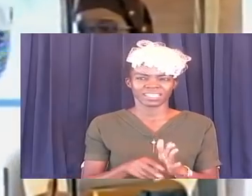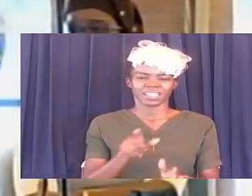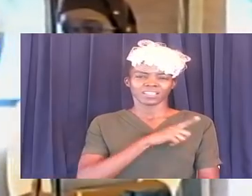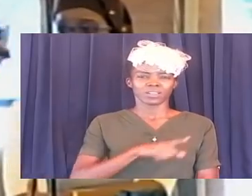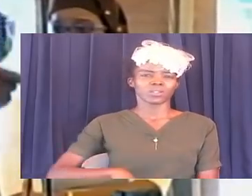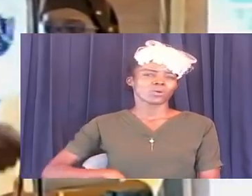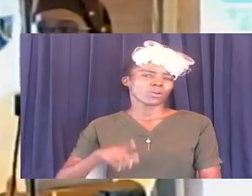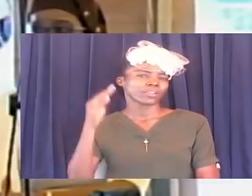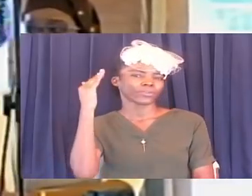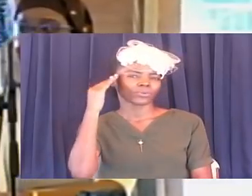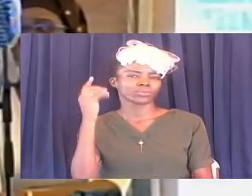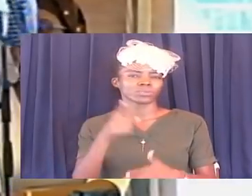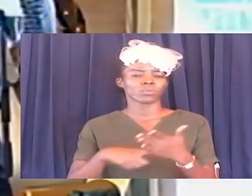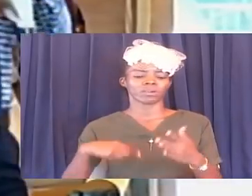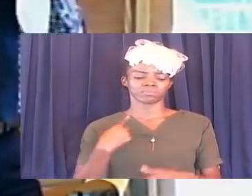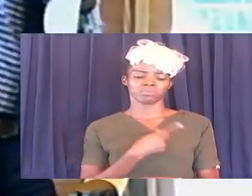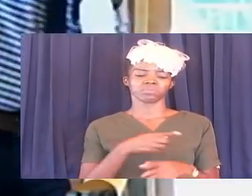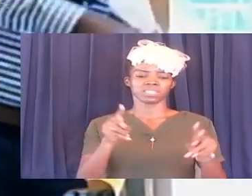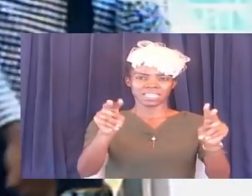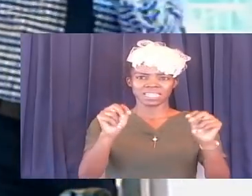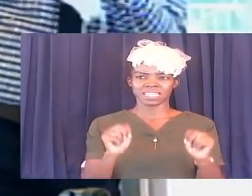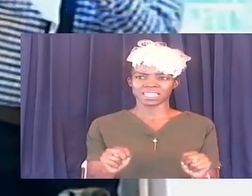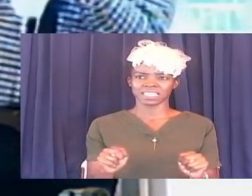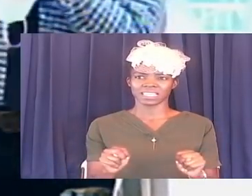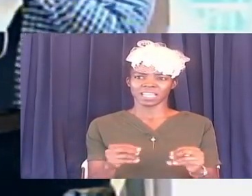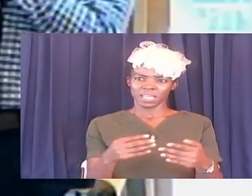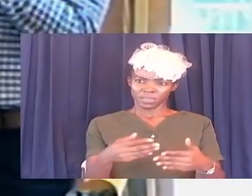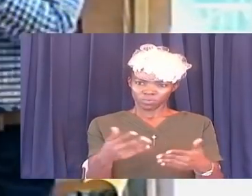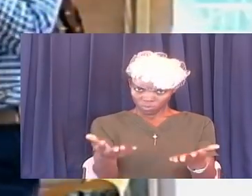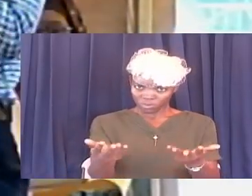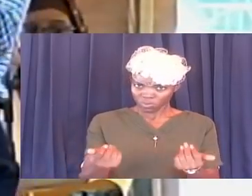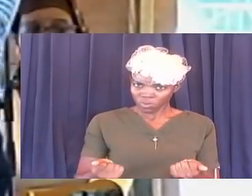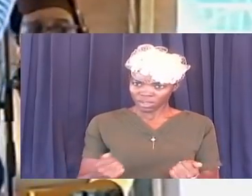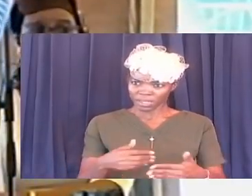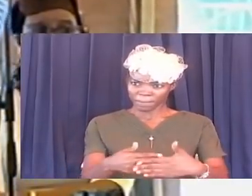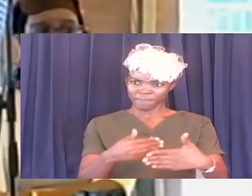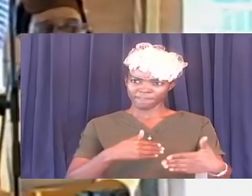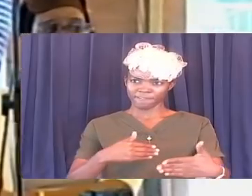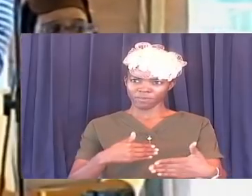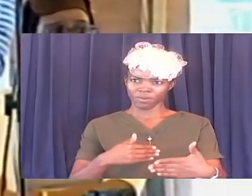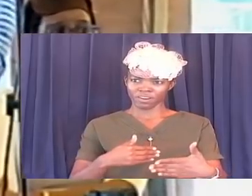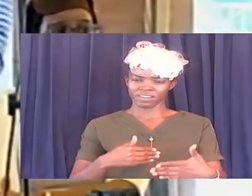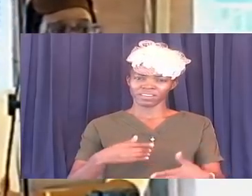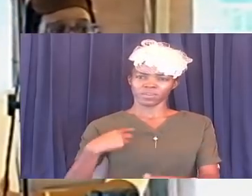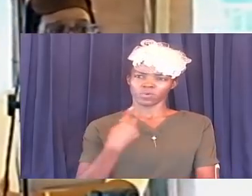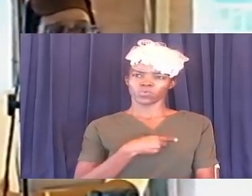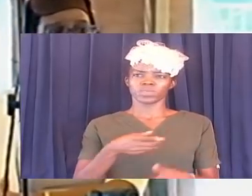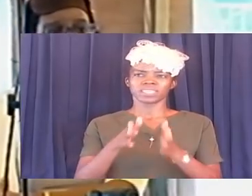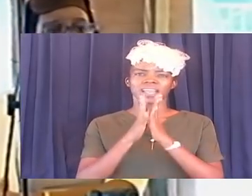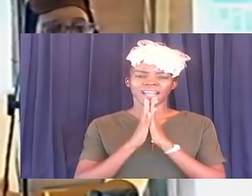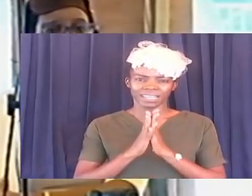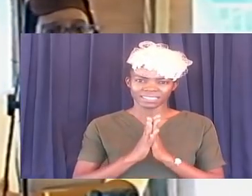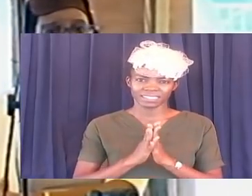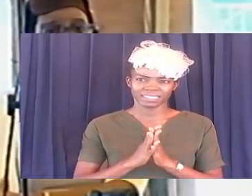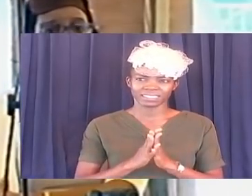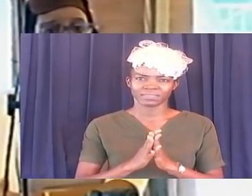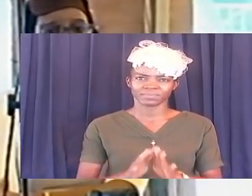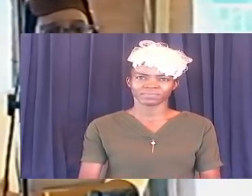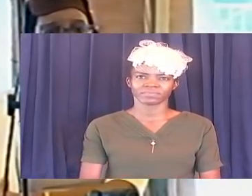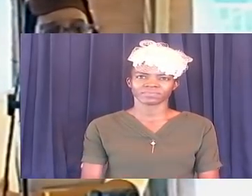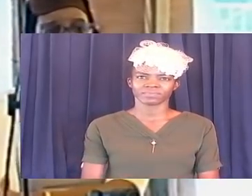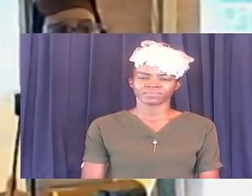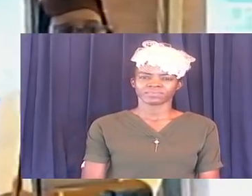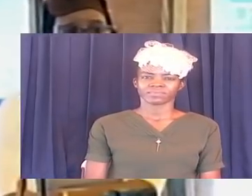have need of even before we ask him. Praise the Lord. It says that